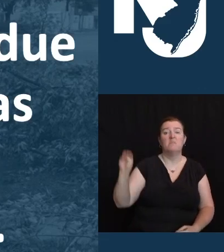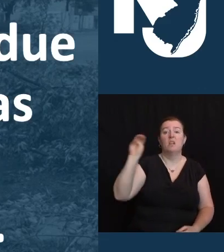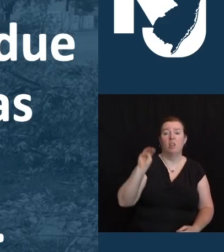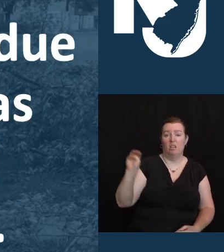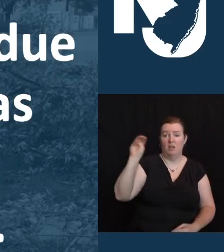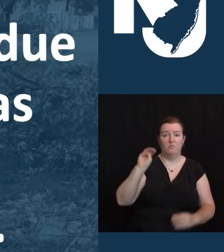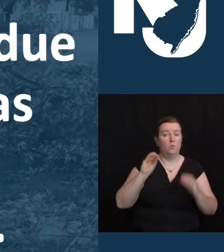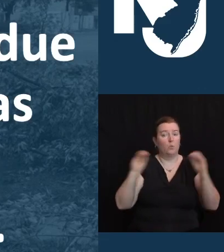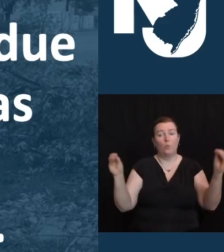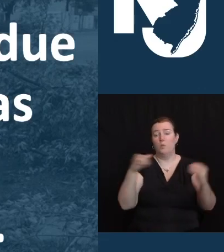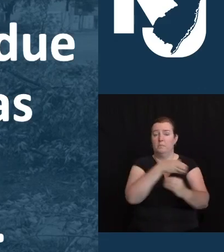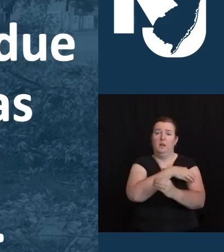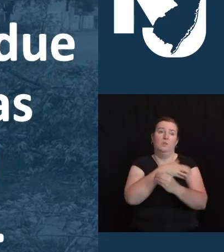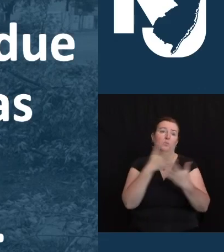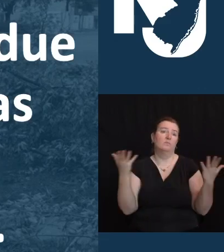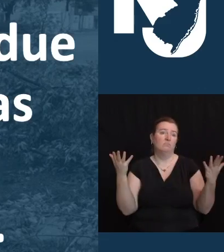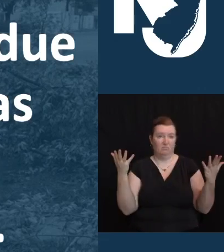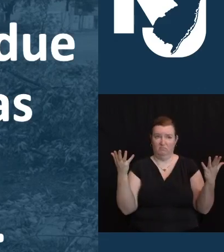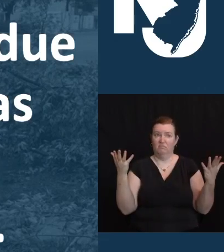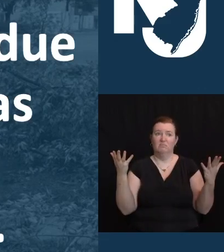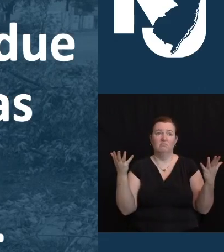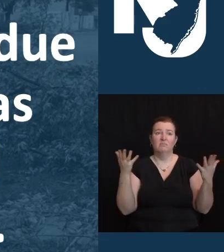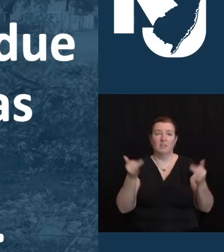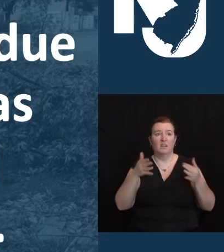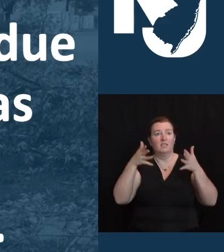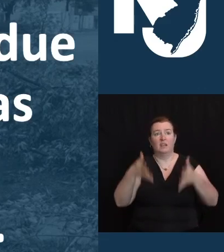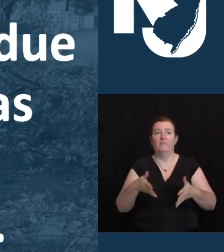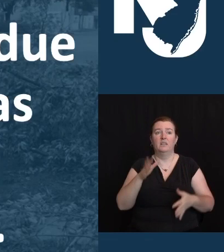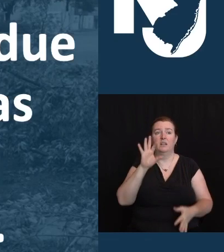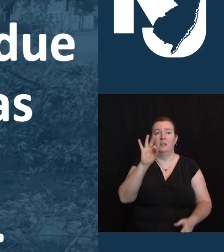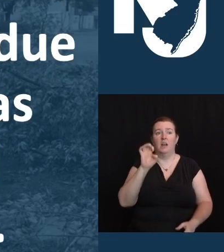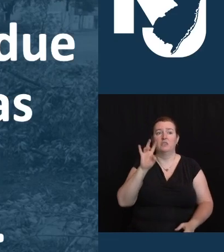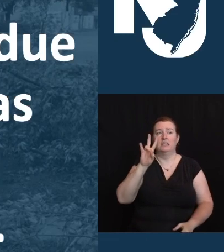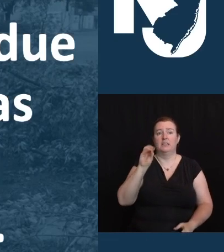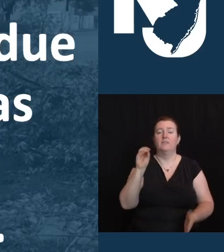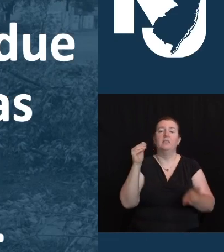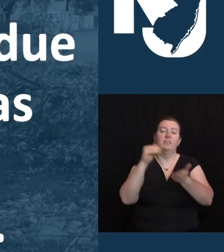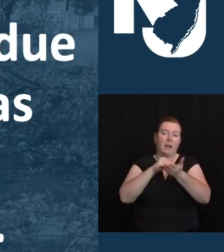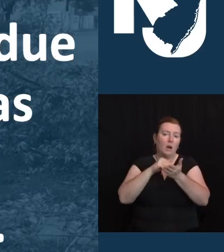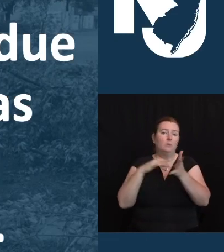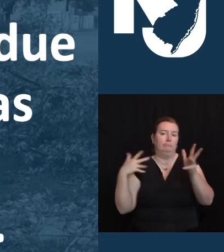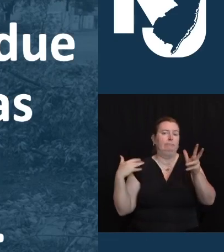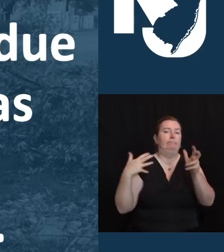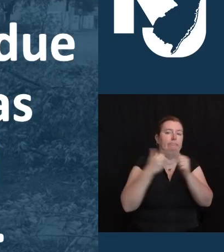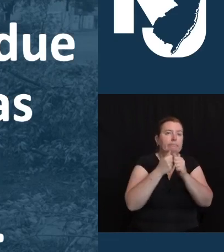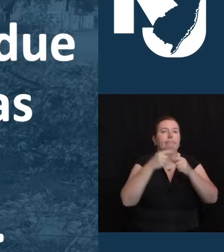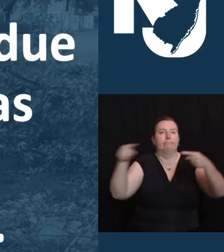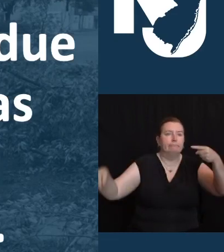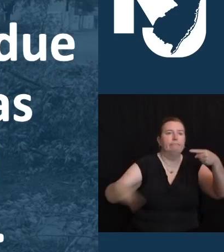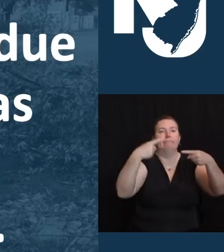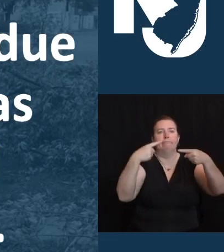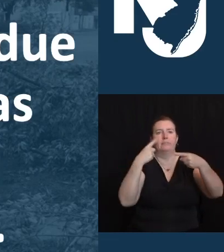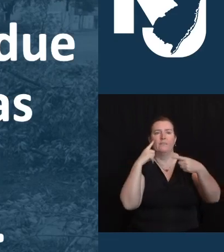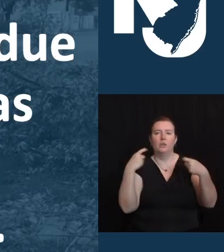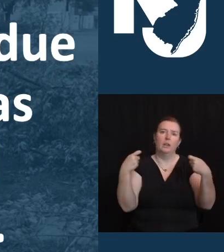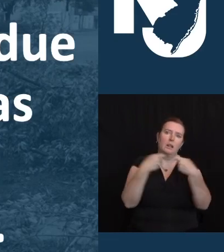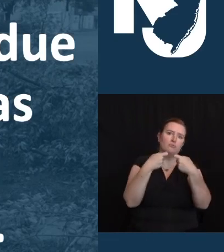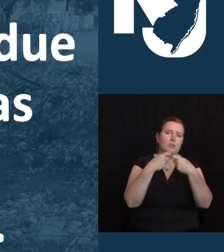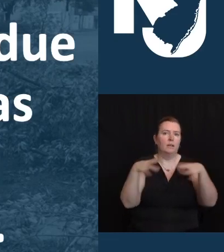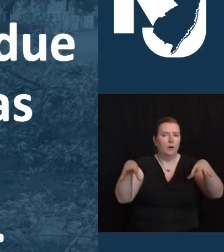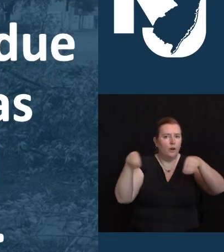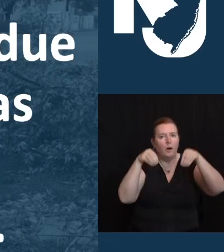Joe, I've got approximately 977,000 are still waiting for restoration. This